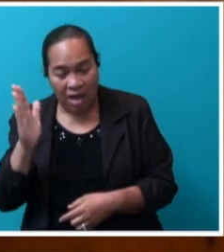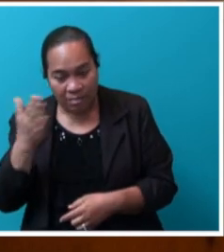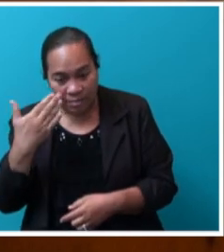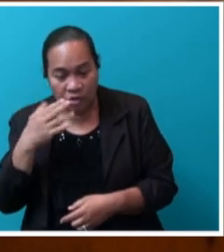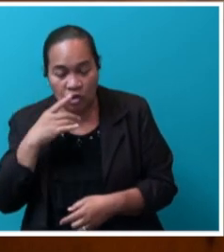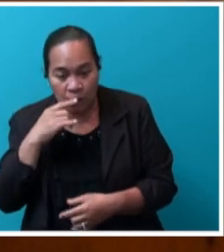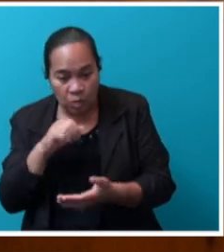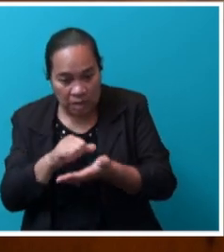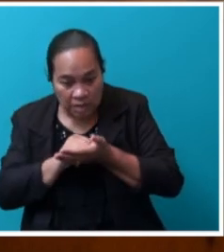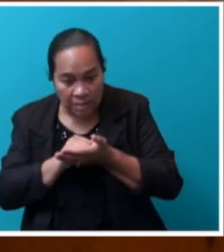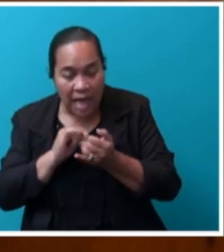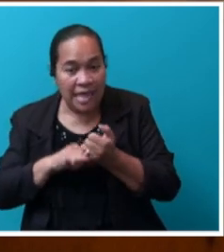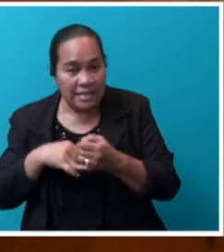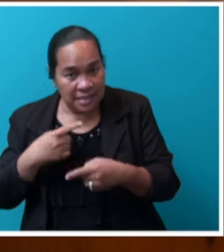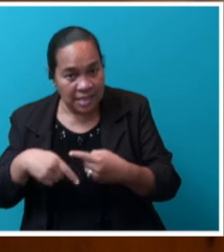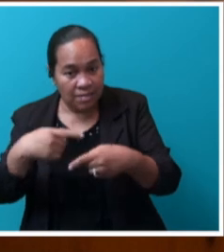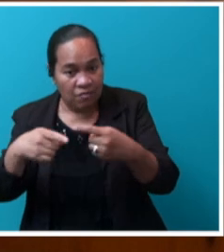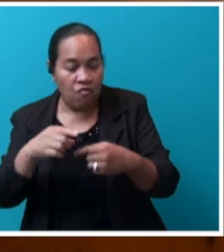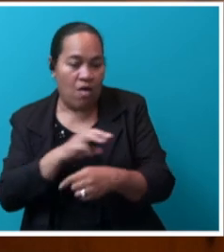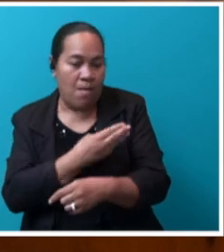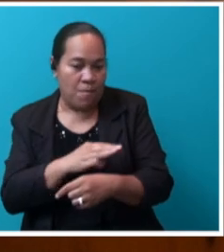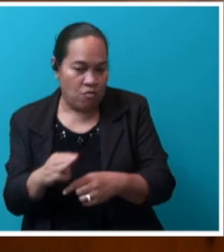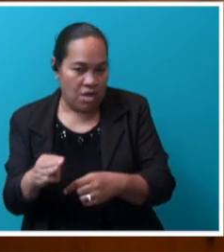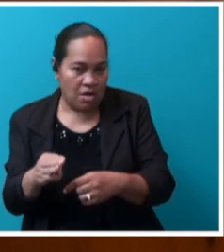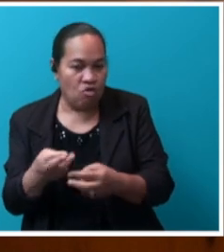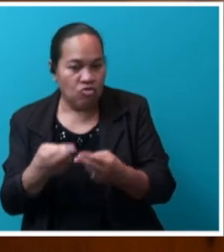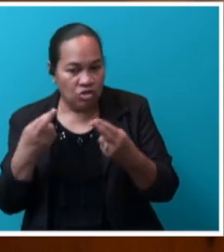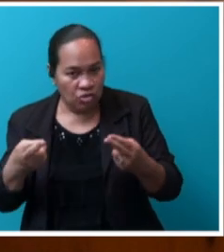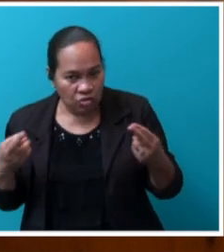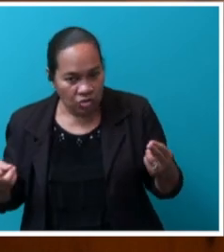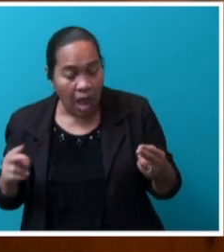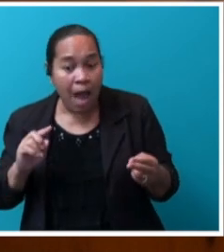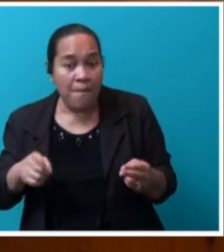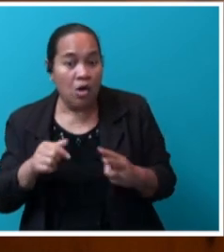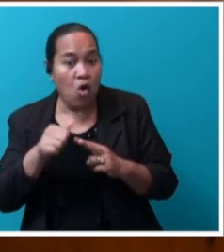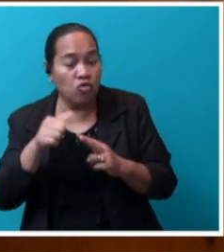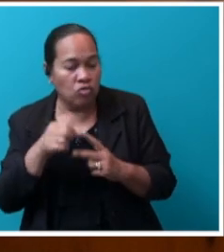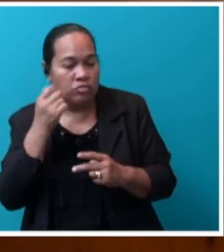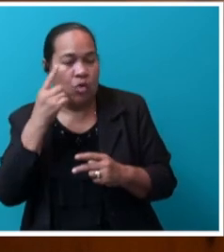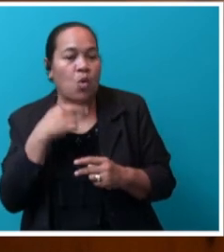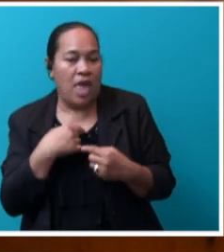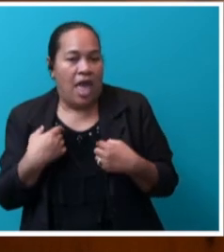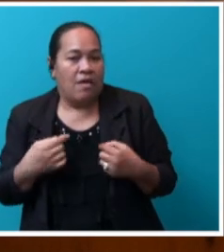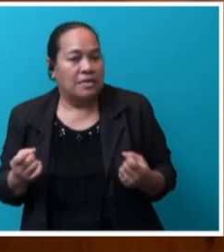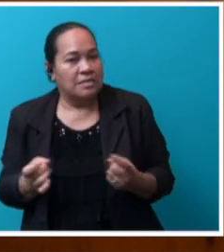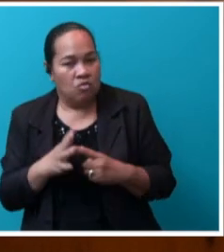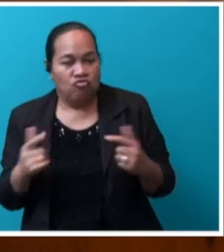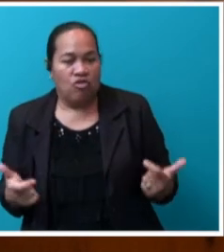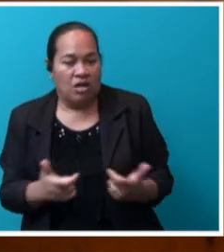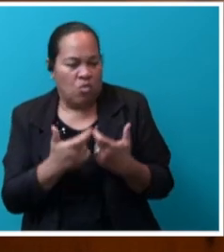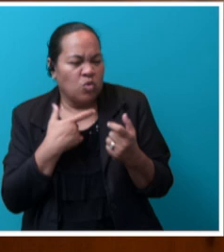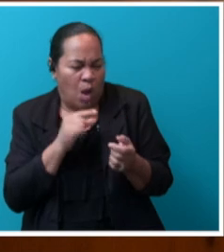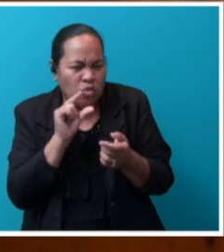sustainability of our marine resources while recognizing the unique challenges faced by small island